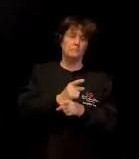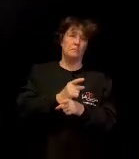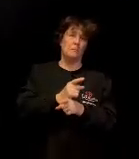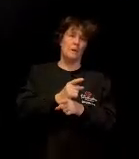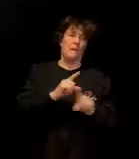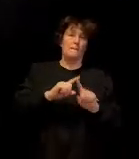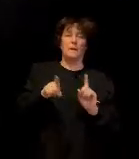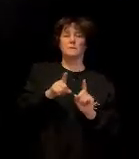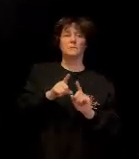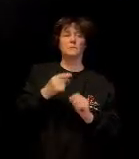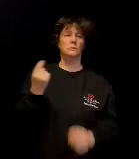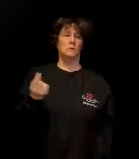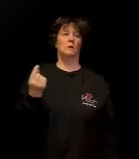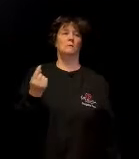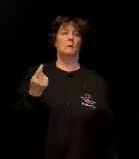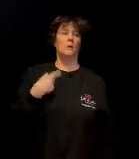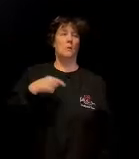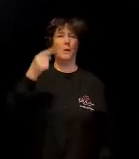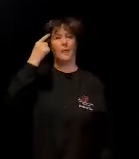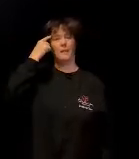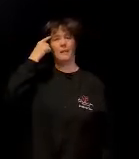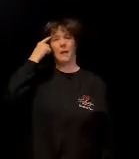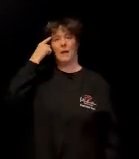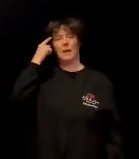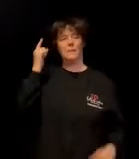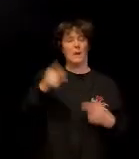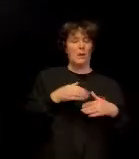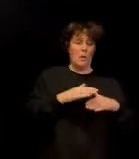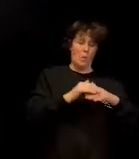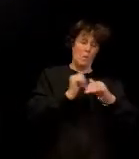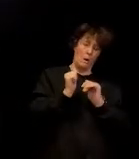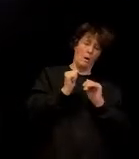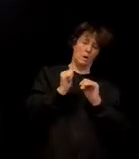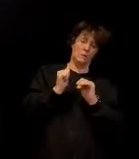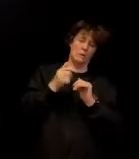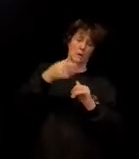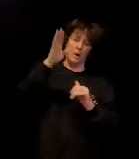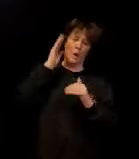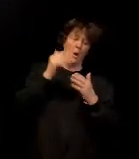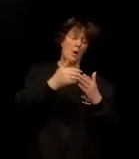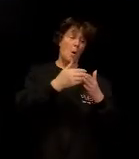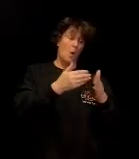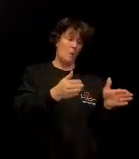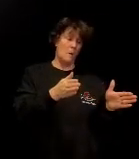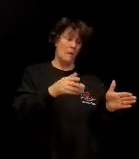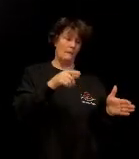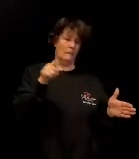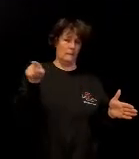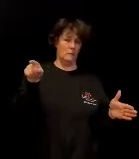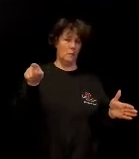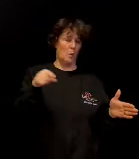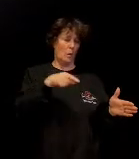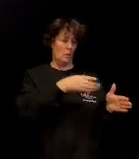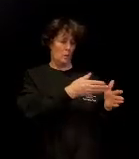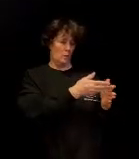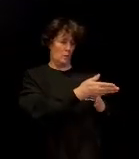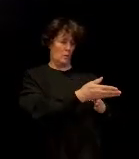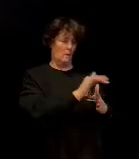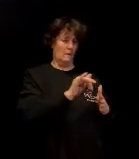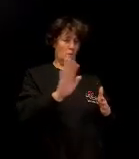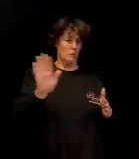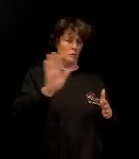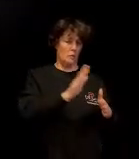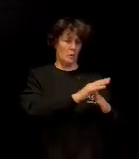always when we think about our callings, God opens those doors and he's like, this is where I want you to go. This is what your calling